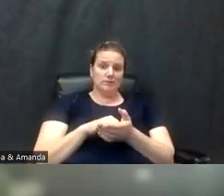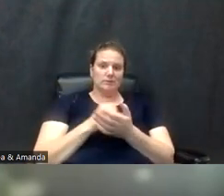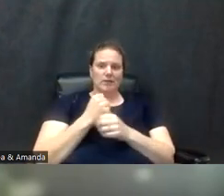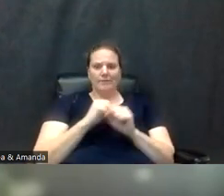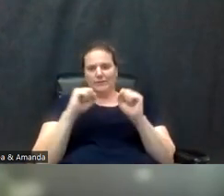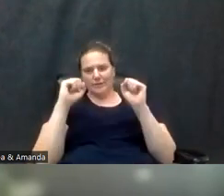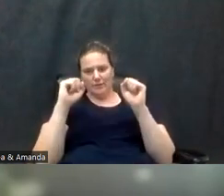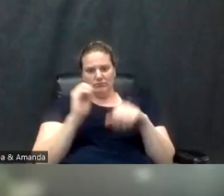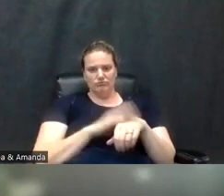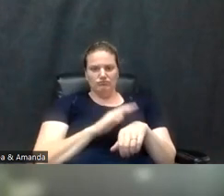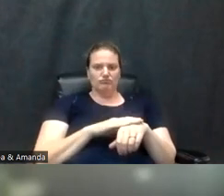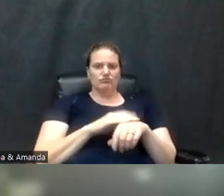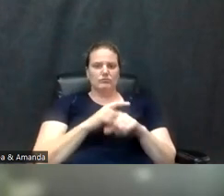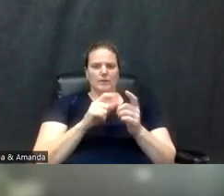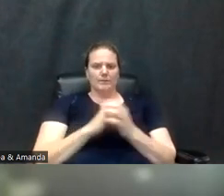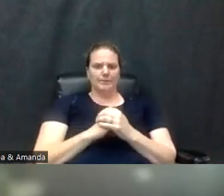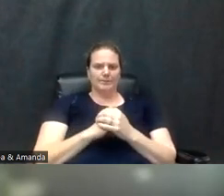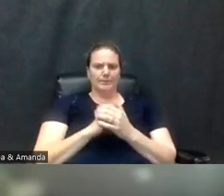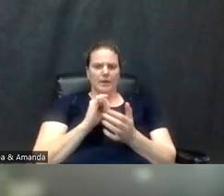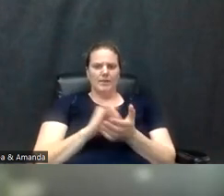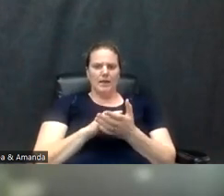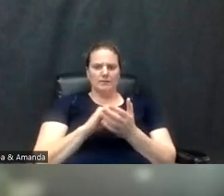So that's how they say it works.